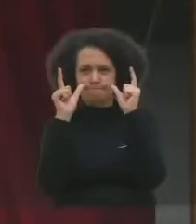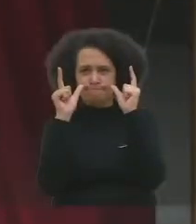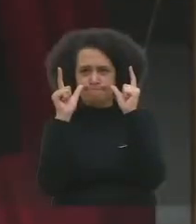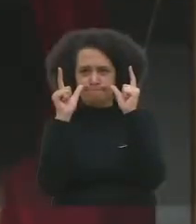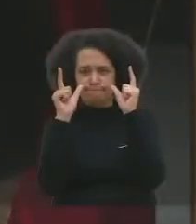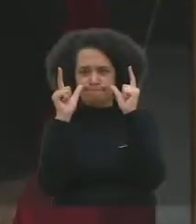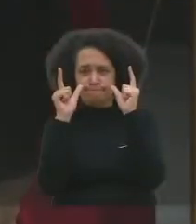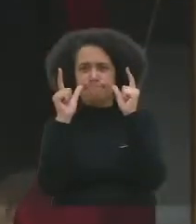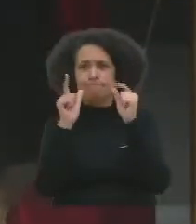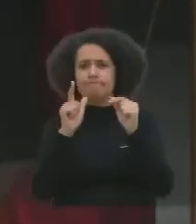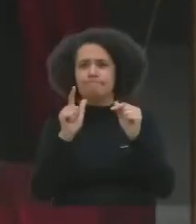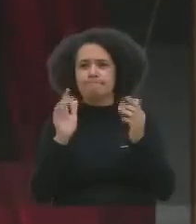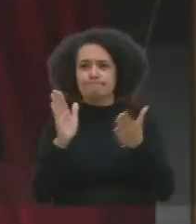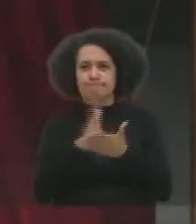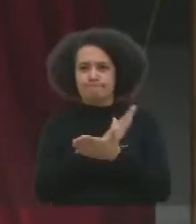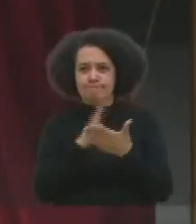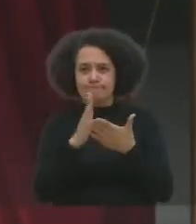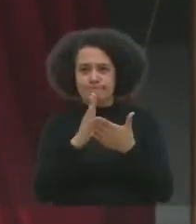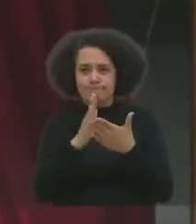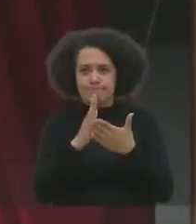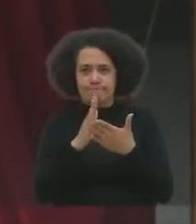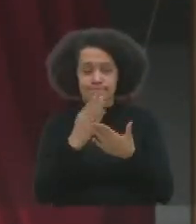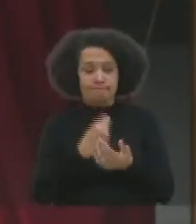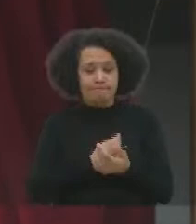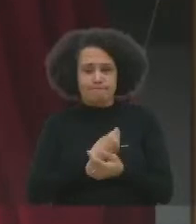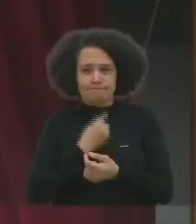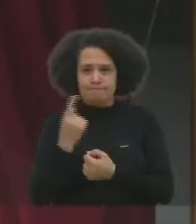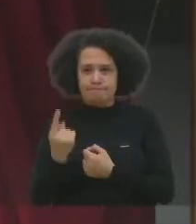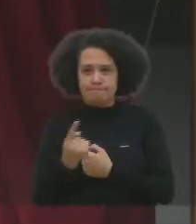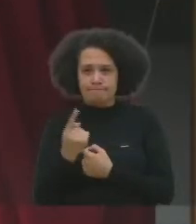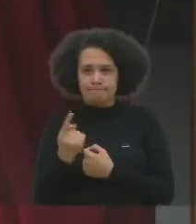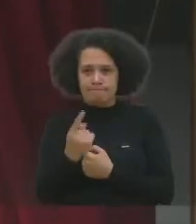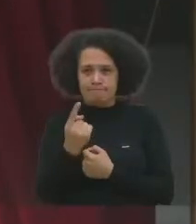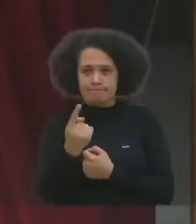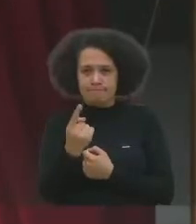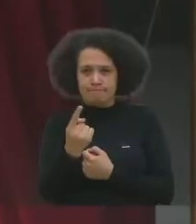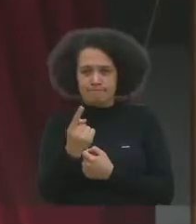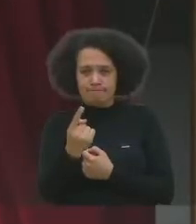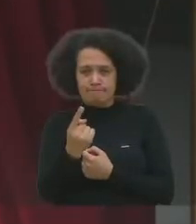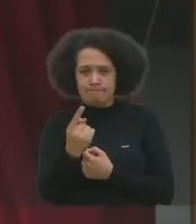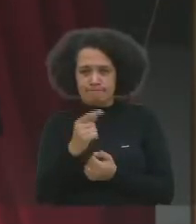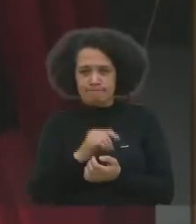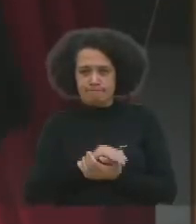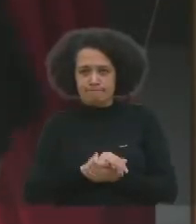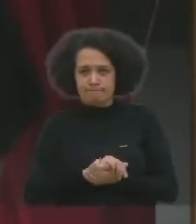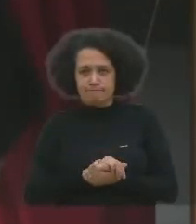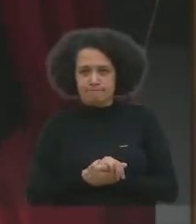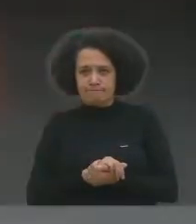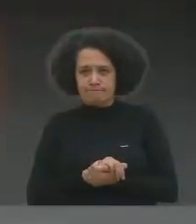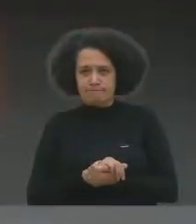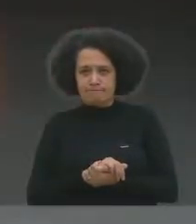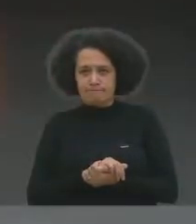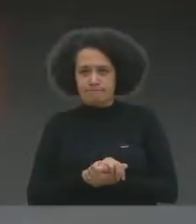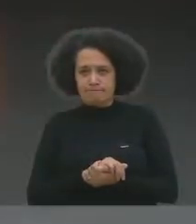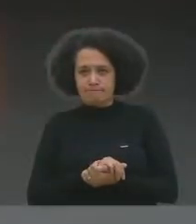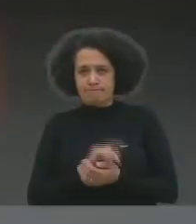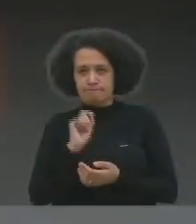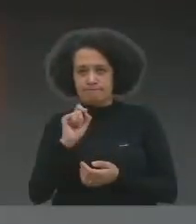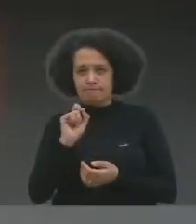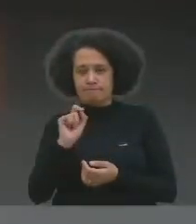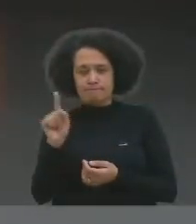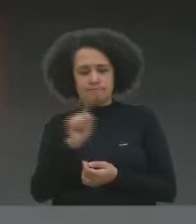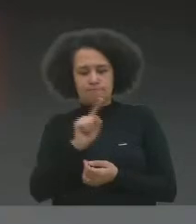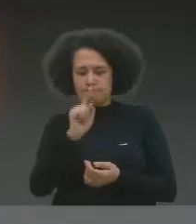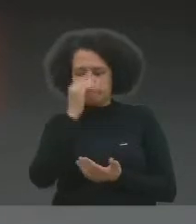everlasting life. Alguns para a vida eterna. But there will be others who have not believed. E aqueles que não